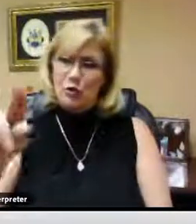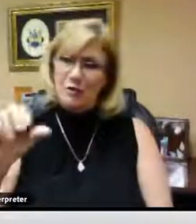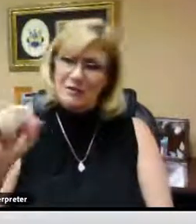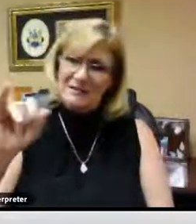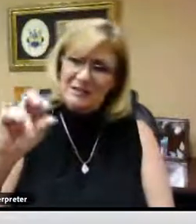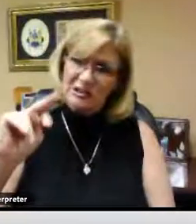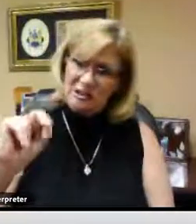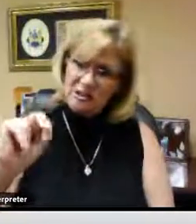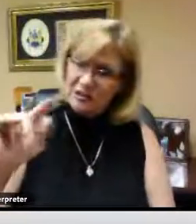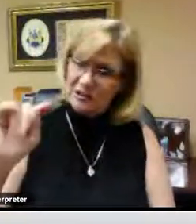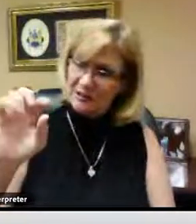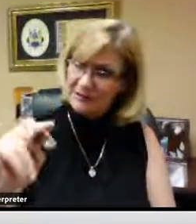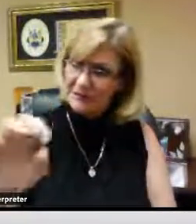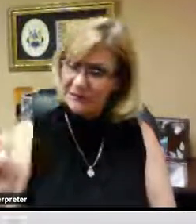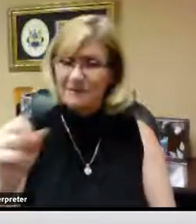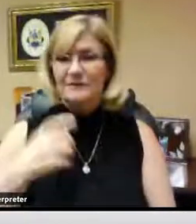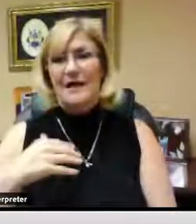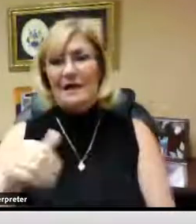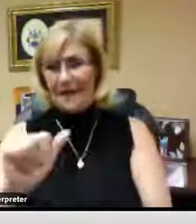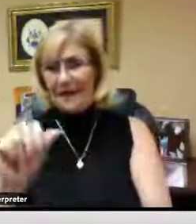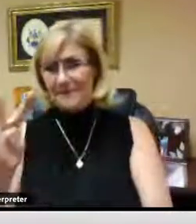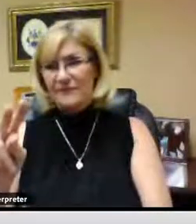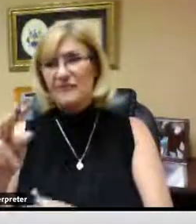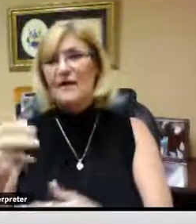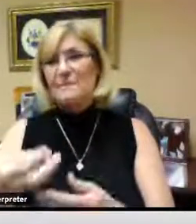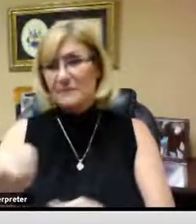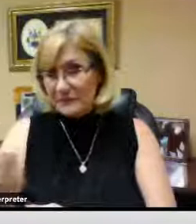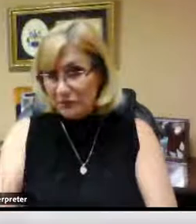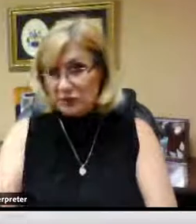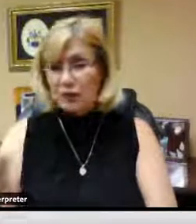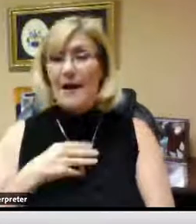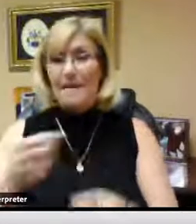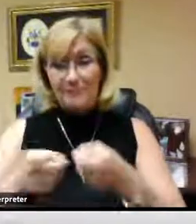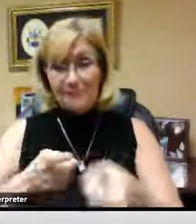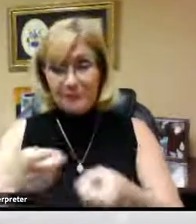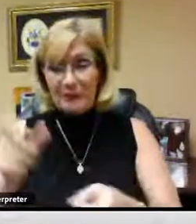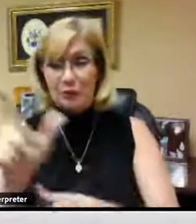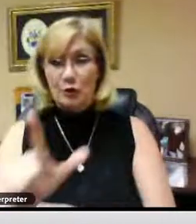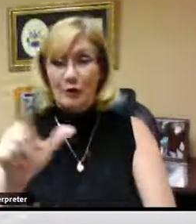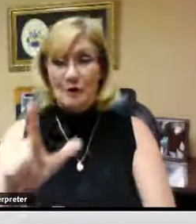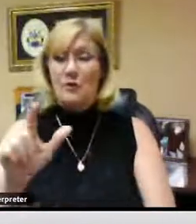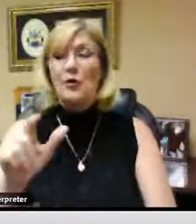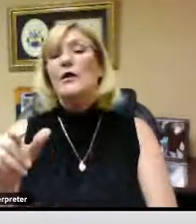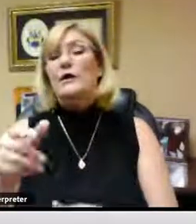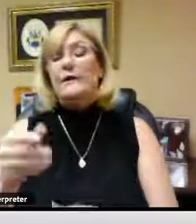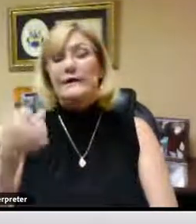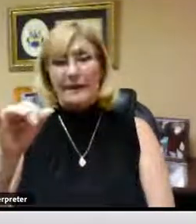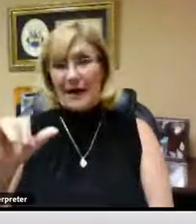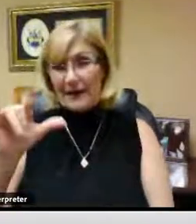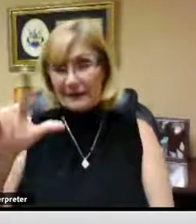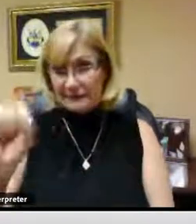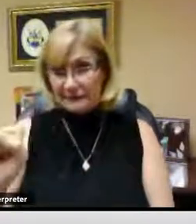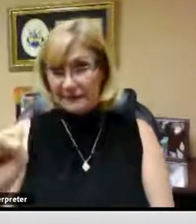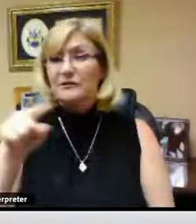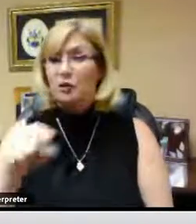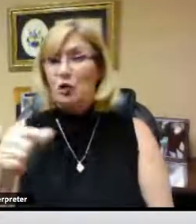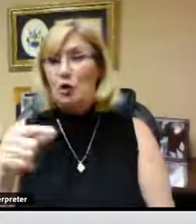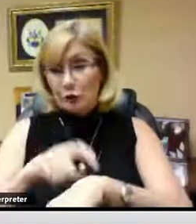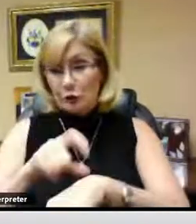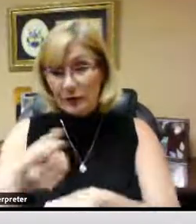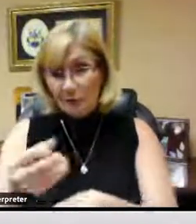cataloging of all monographic and AV material, and the management of the library's innovative ILS. On her time off from